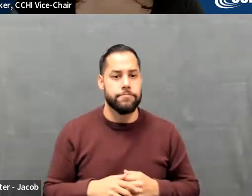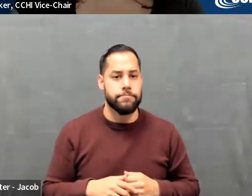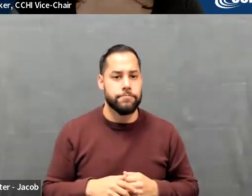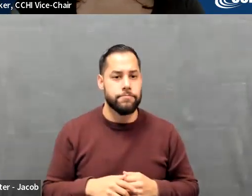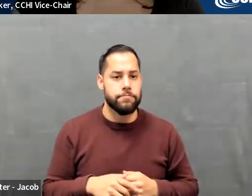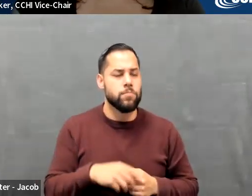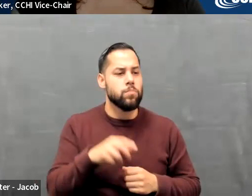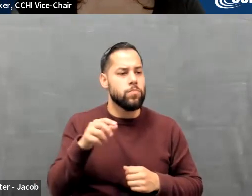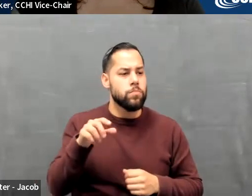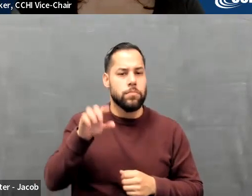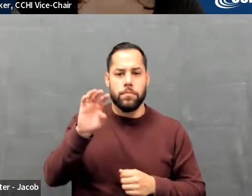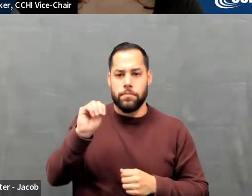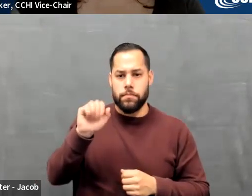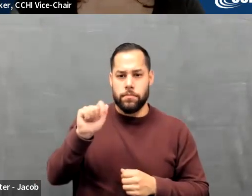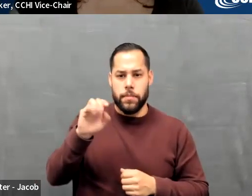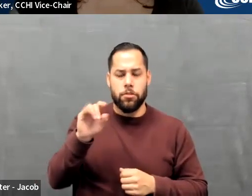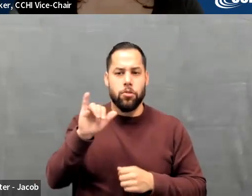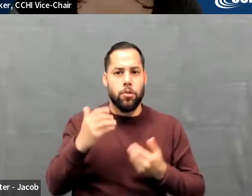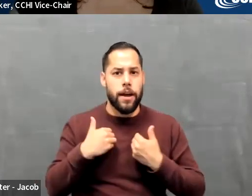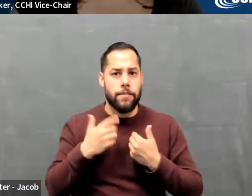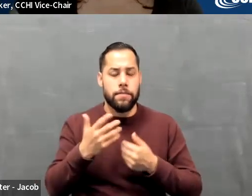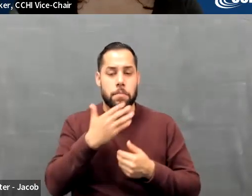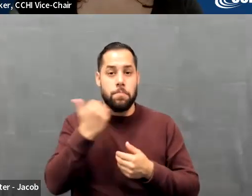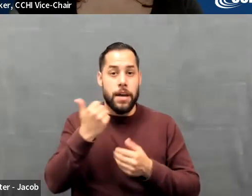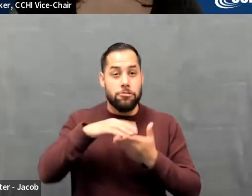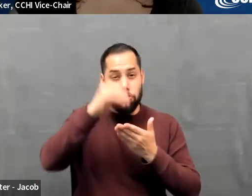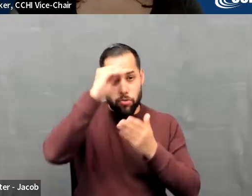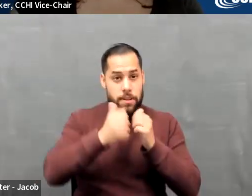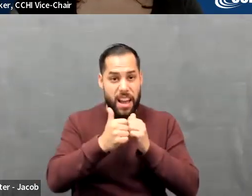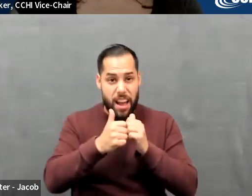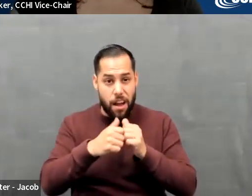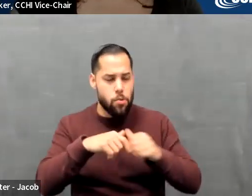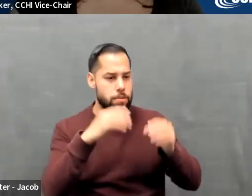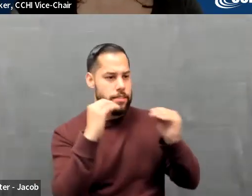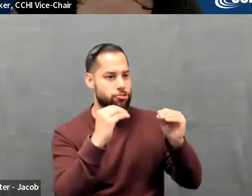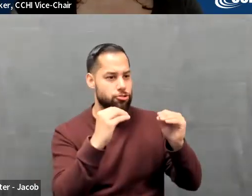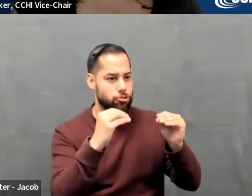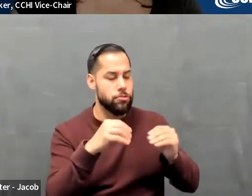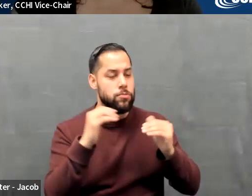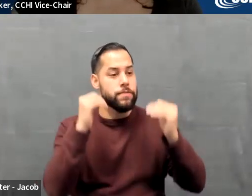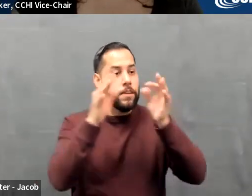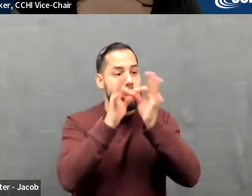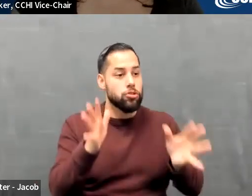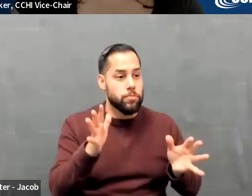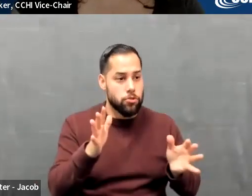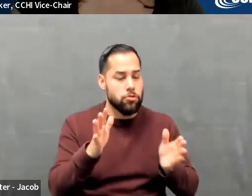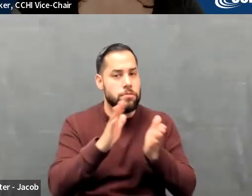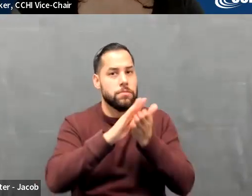then there's also the adage, you know, the best way to learn something is to teach it. So the advanced interpreters in the classroom almost